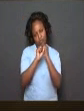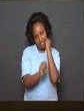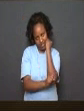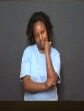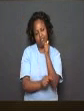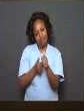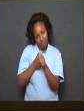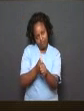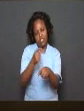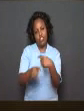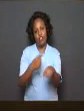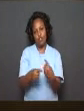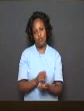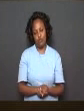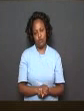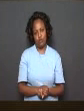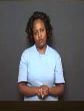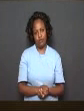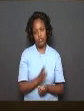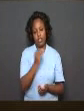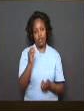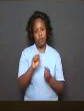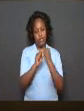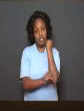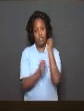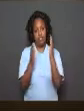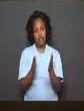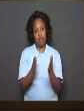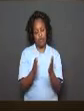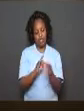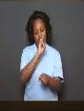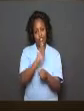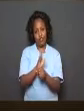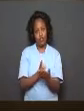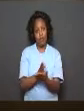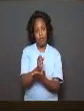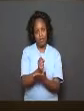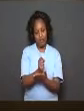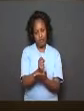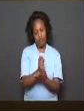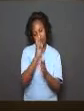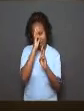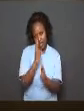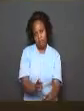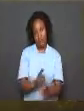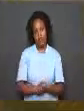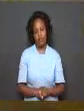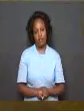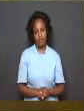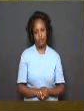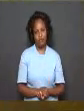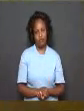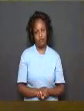the Constitution, and the basic rights of citizens are respected.